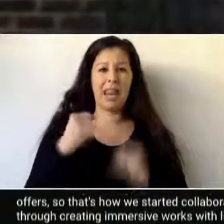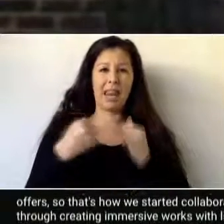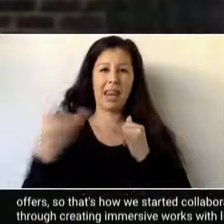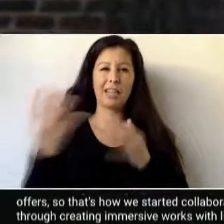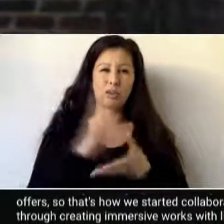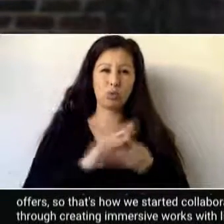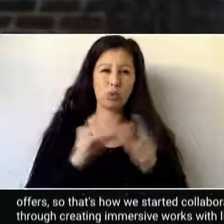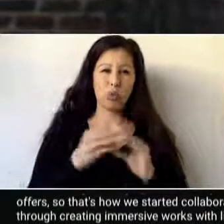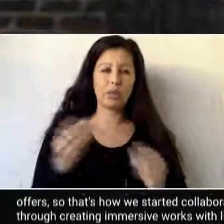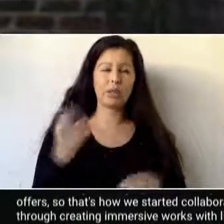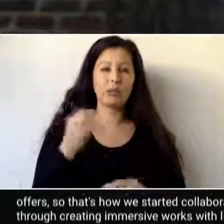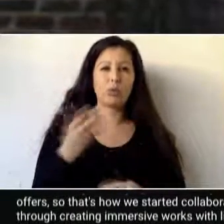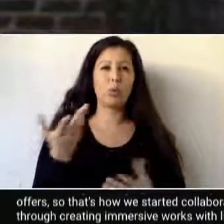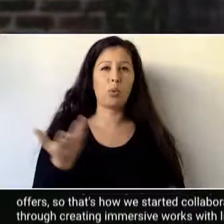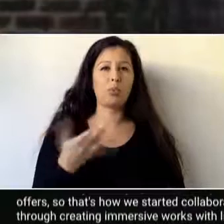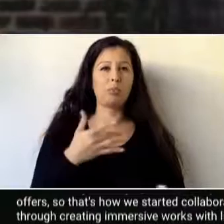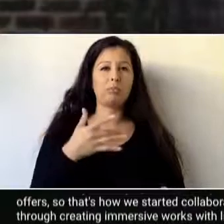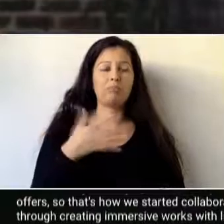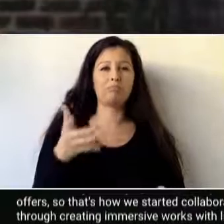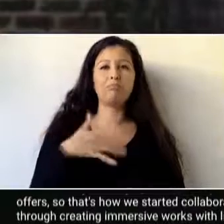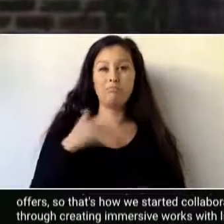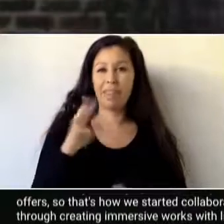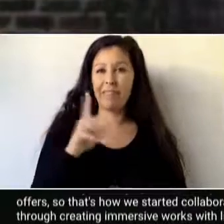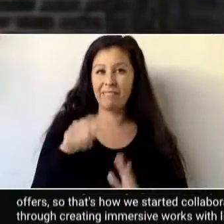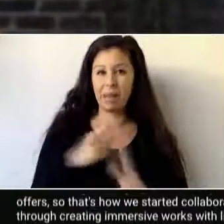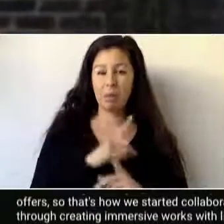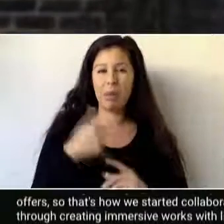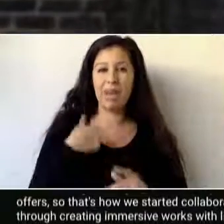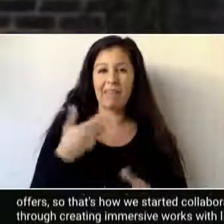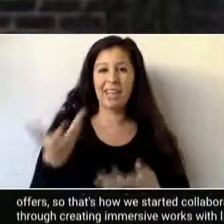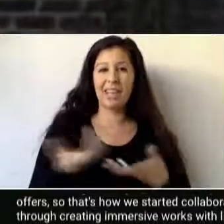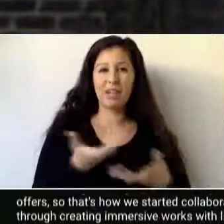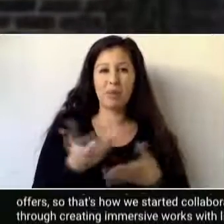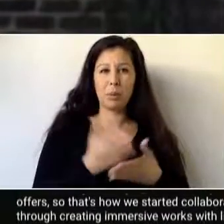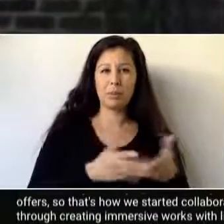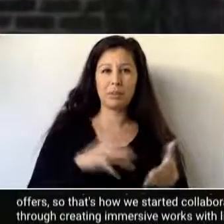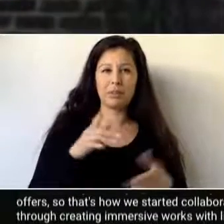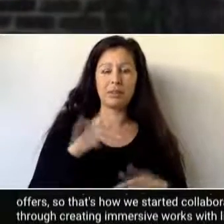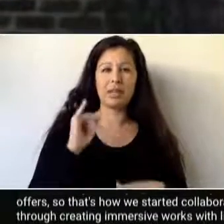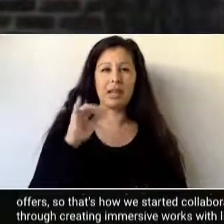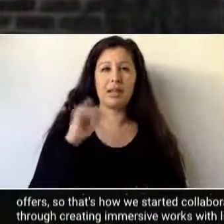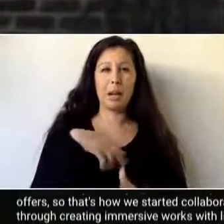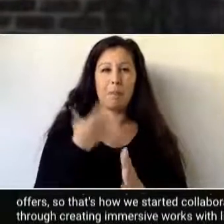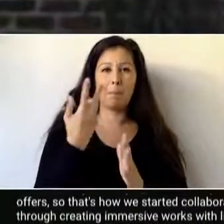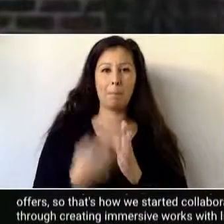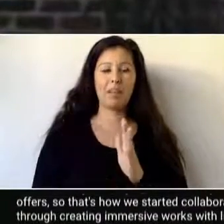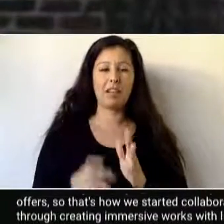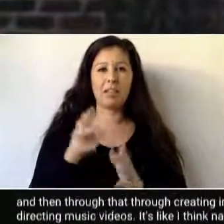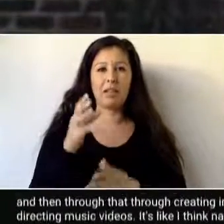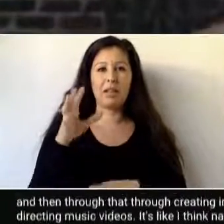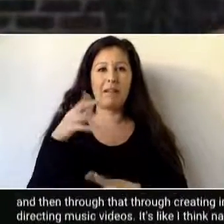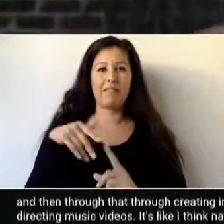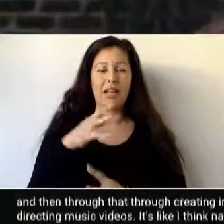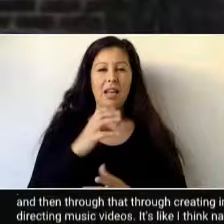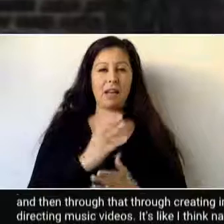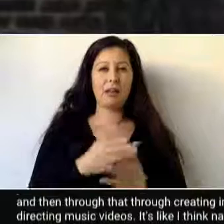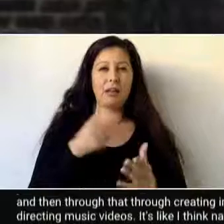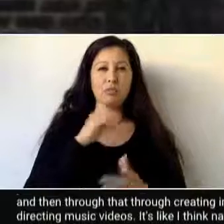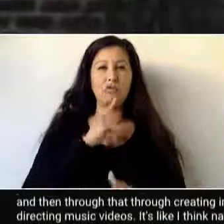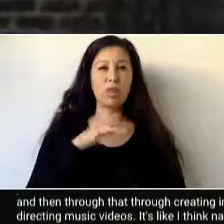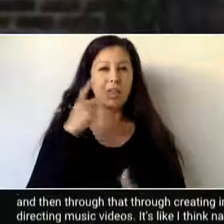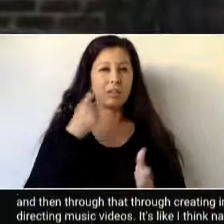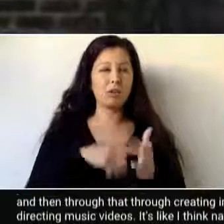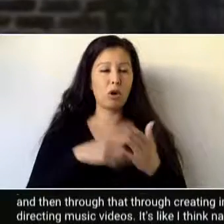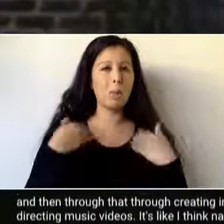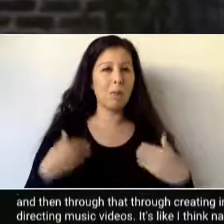story, so which is much like film, but then you have this like interactive element with immersive environment element where you really notice